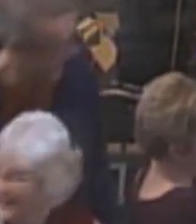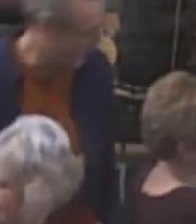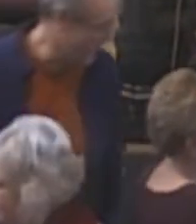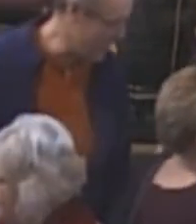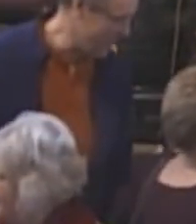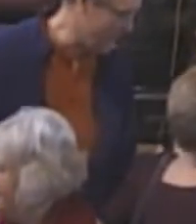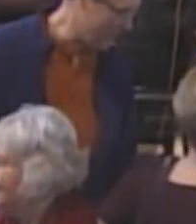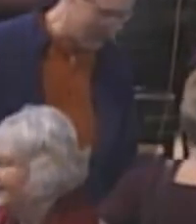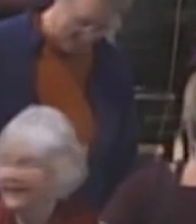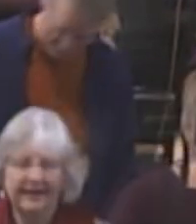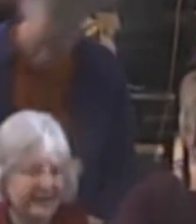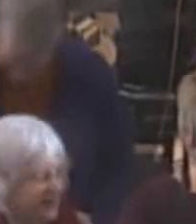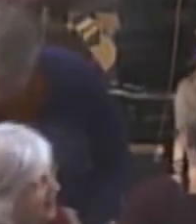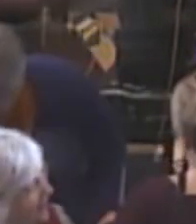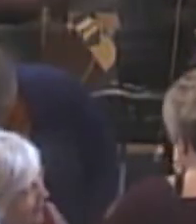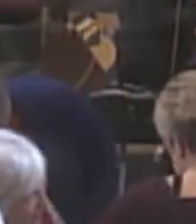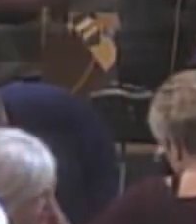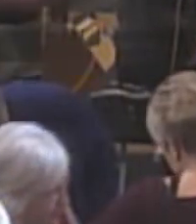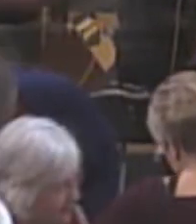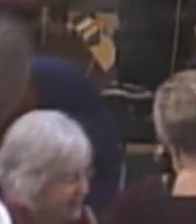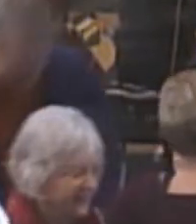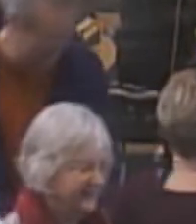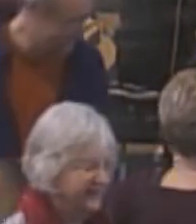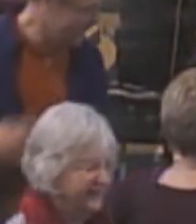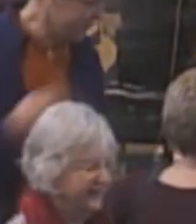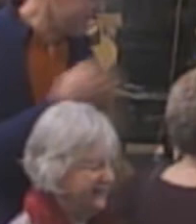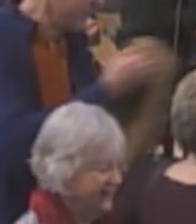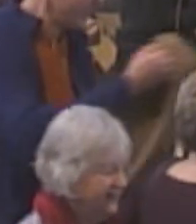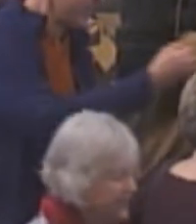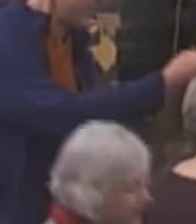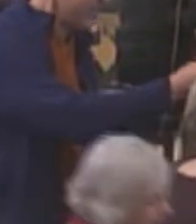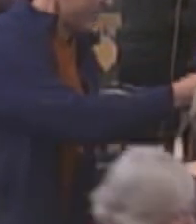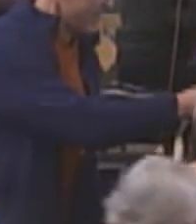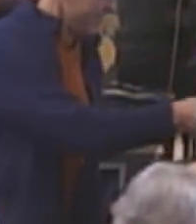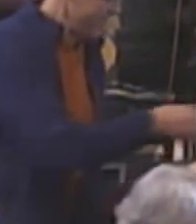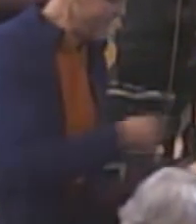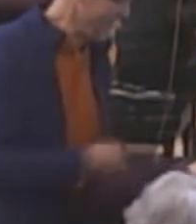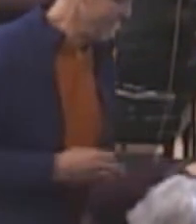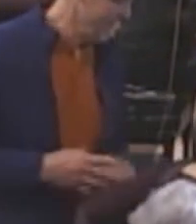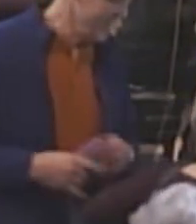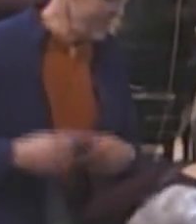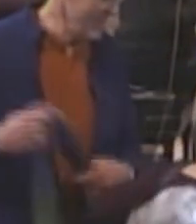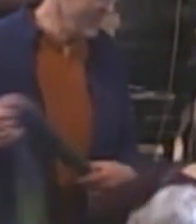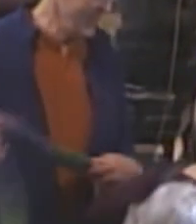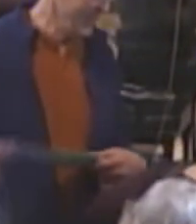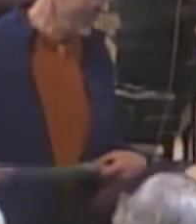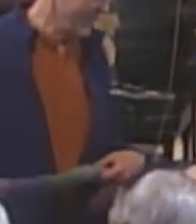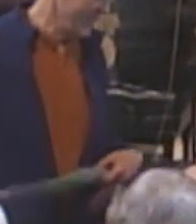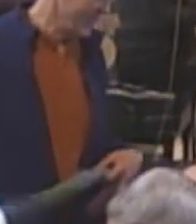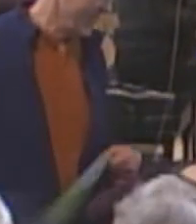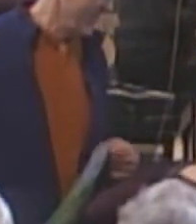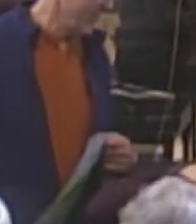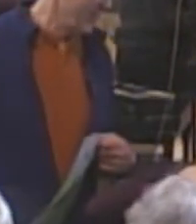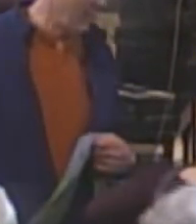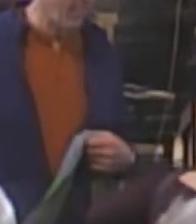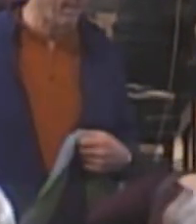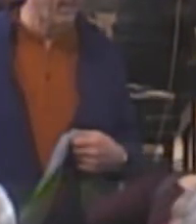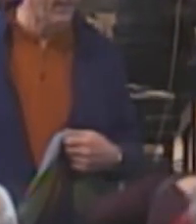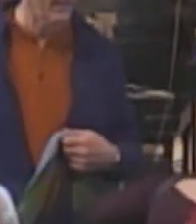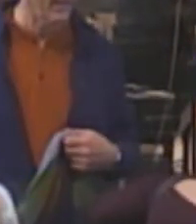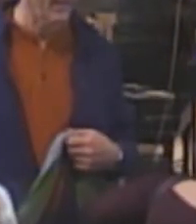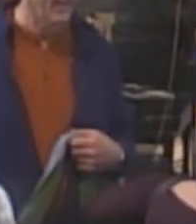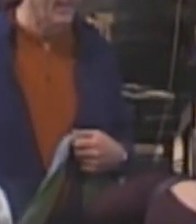Say it again, it's my favorite line. It's gonna be a bright, a bright, a bright, bright sunshiny day.